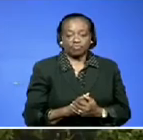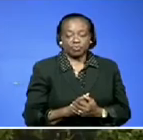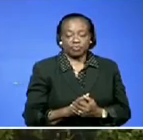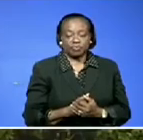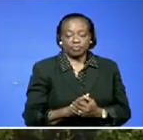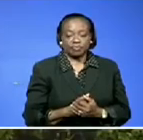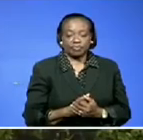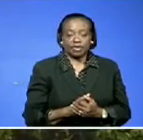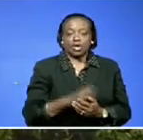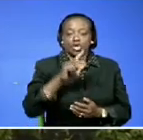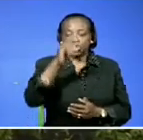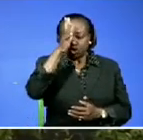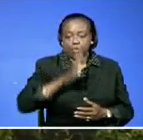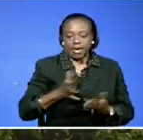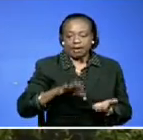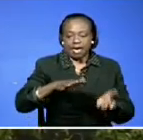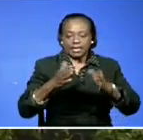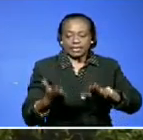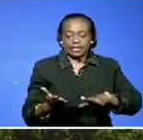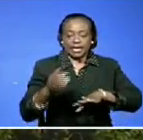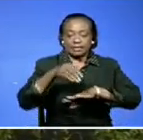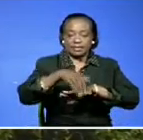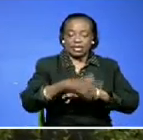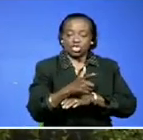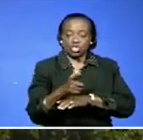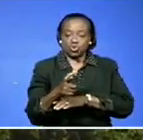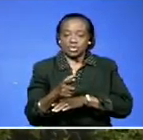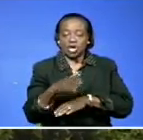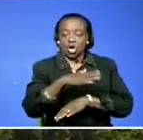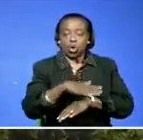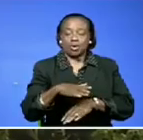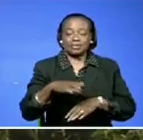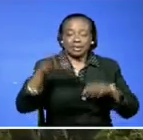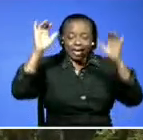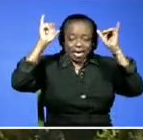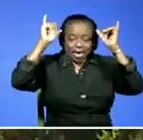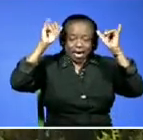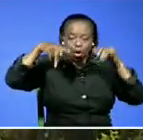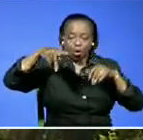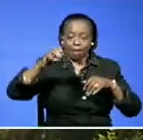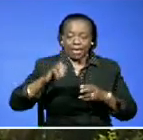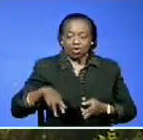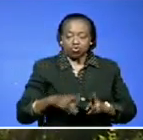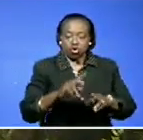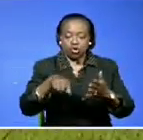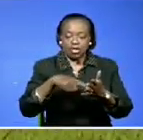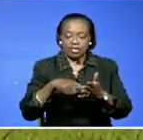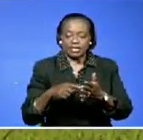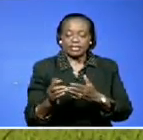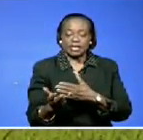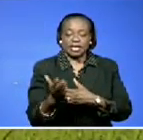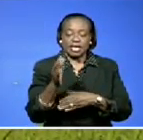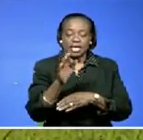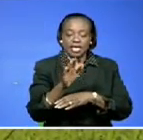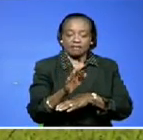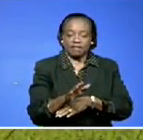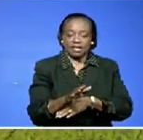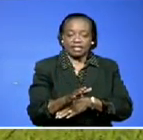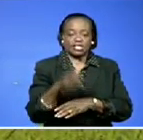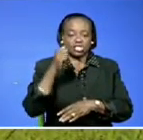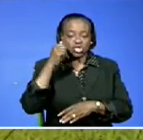Two men are dead tonight following a shooting occurring off Cowpen Road this evening. It was shortly after 2 this afternoon. Police saw a silver Honda vehicle acting